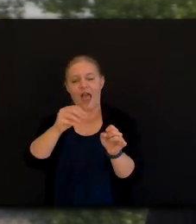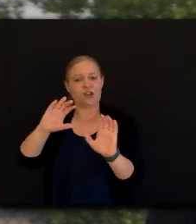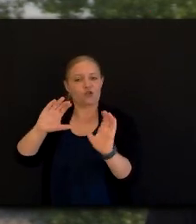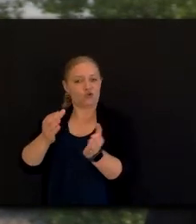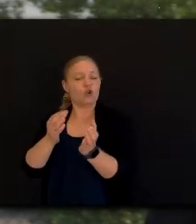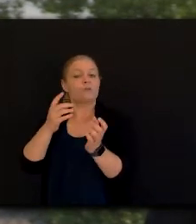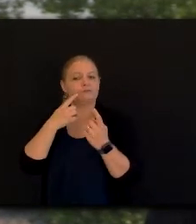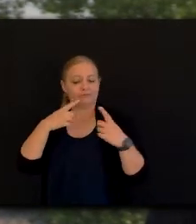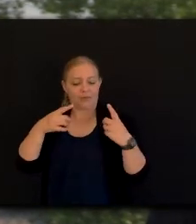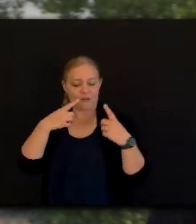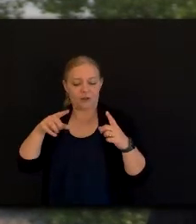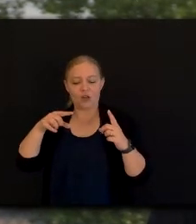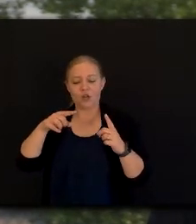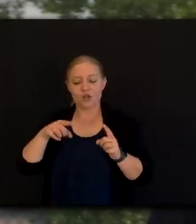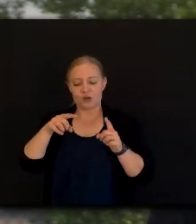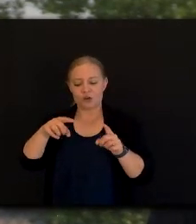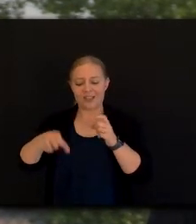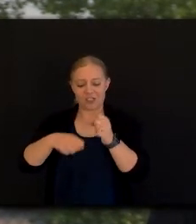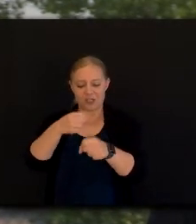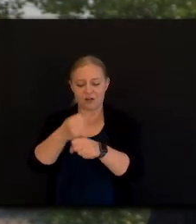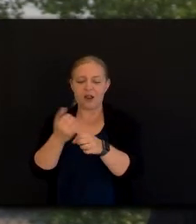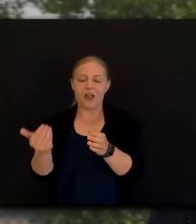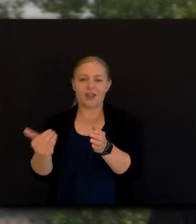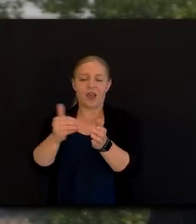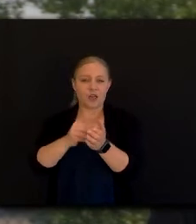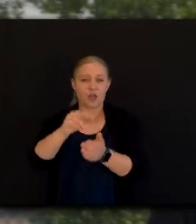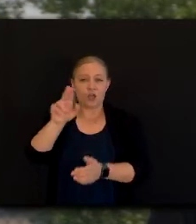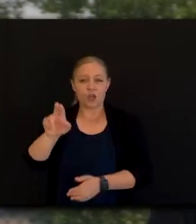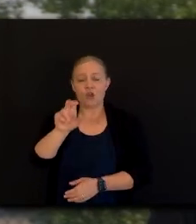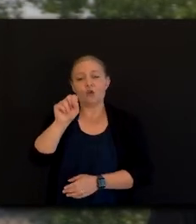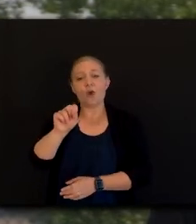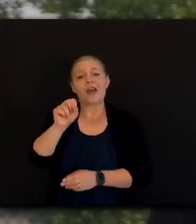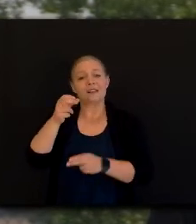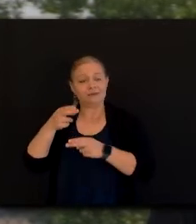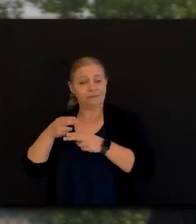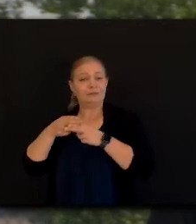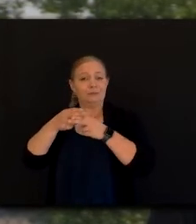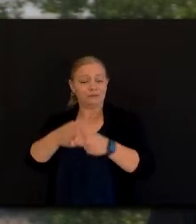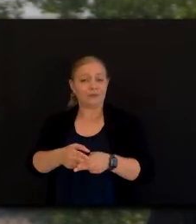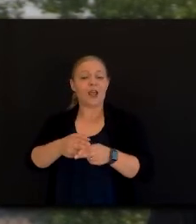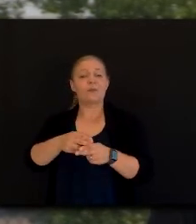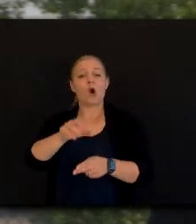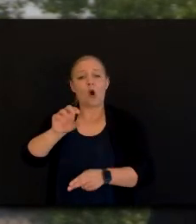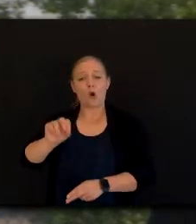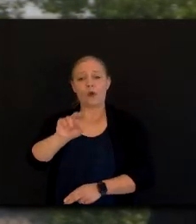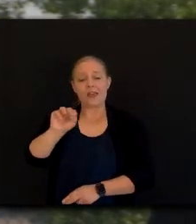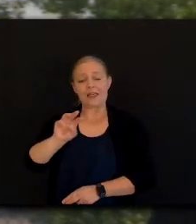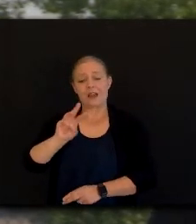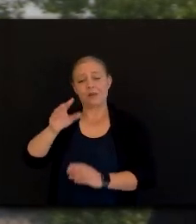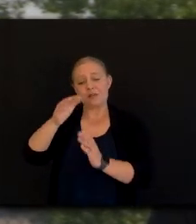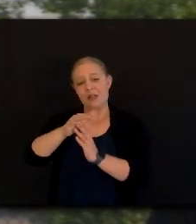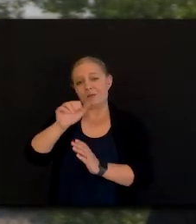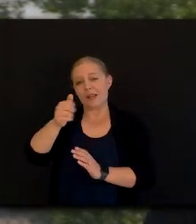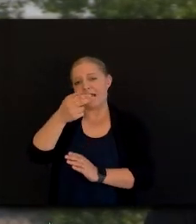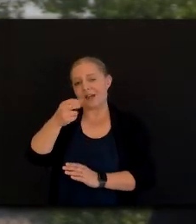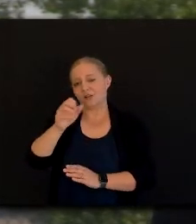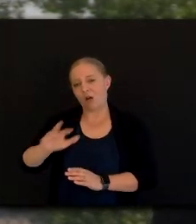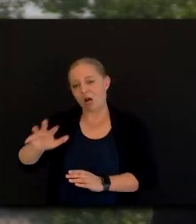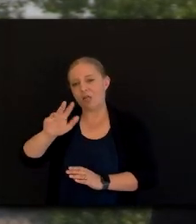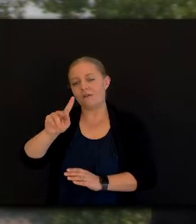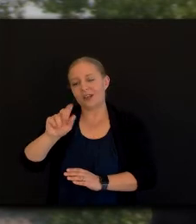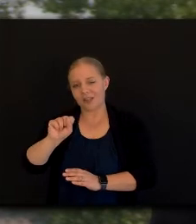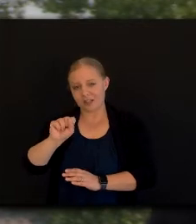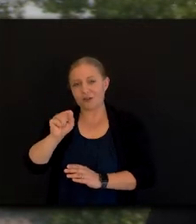years here. Again, U.S. News named ONW as one of the top 10 high schools in Kansas, currently number